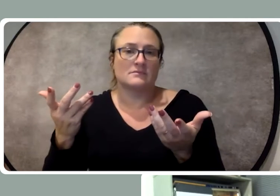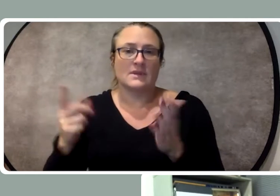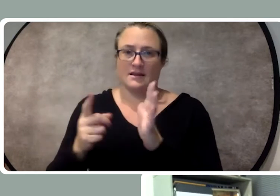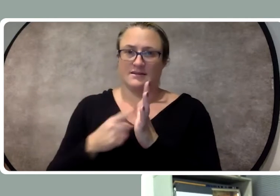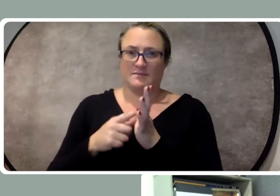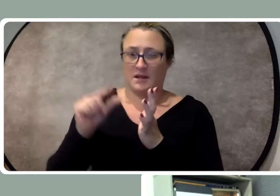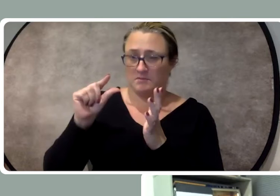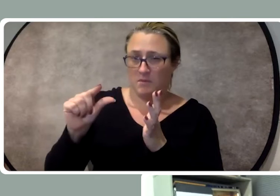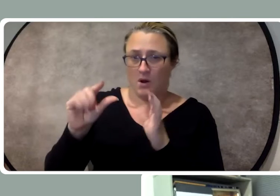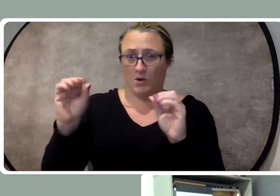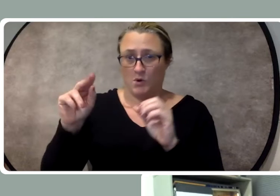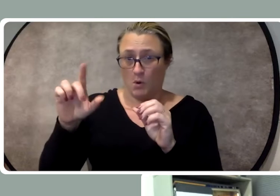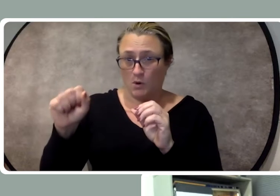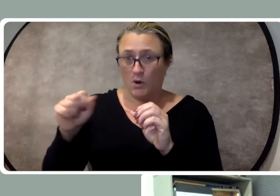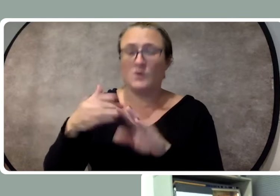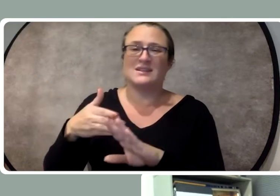before.